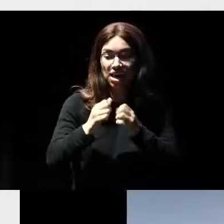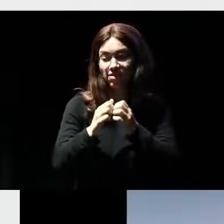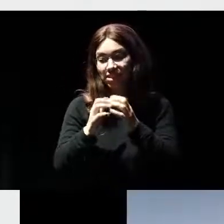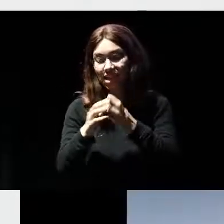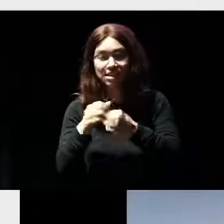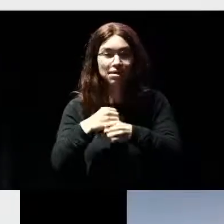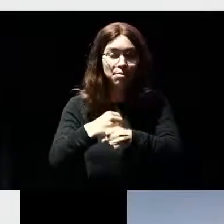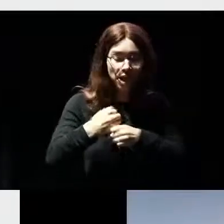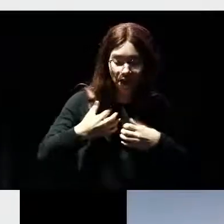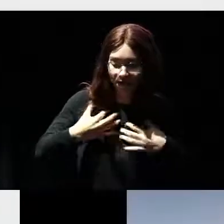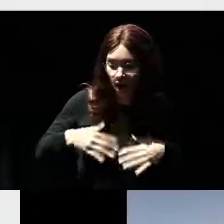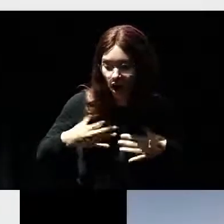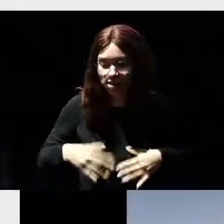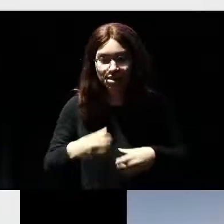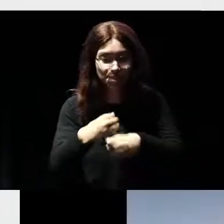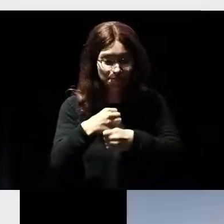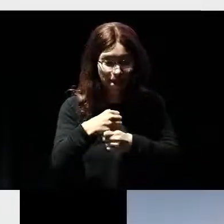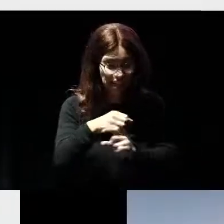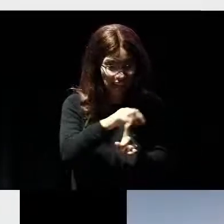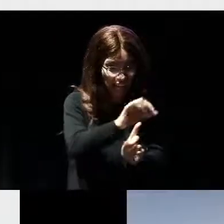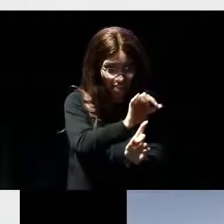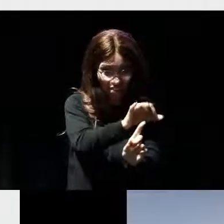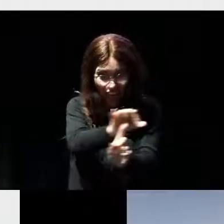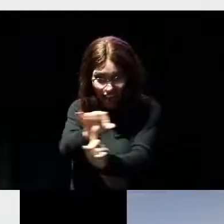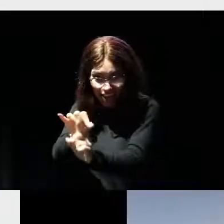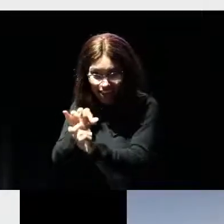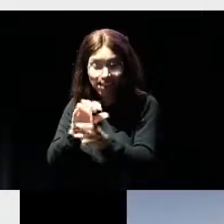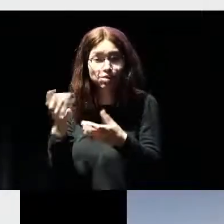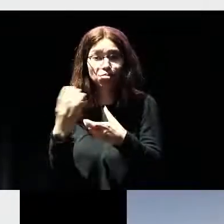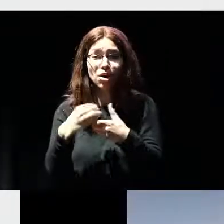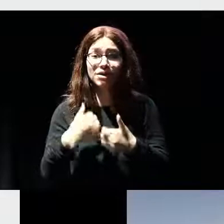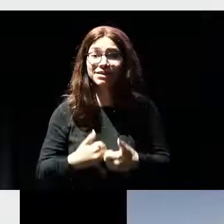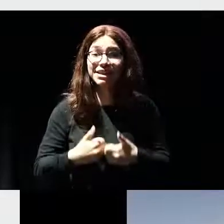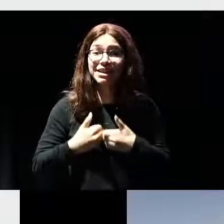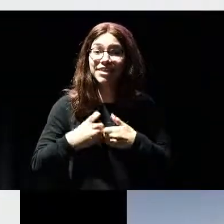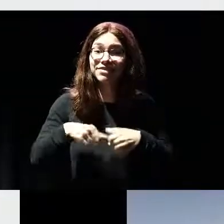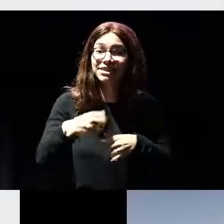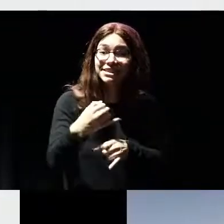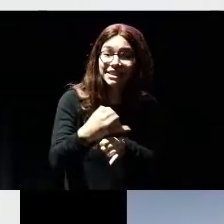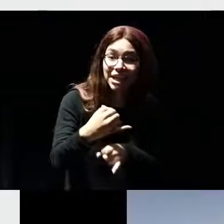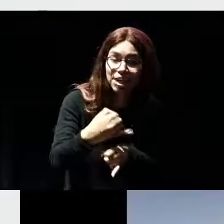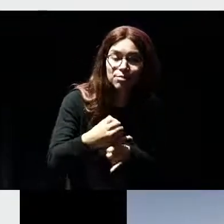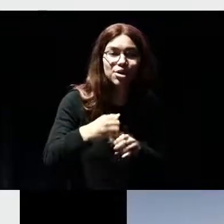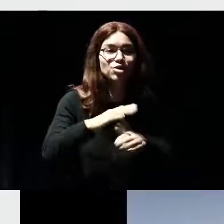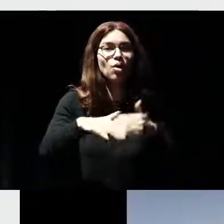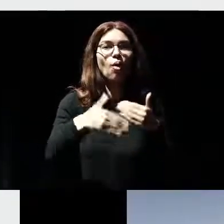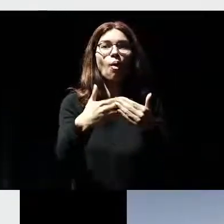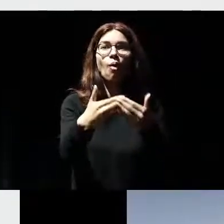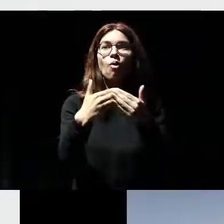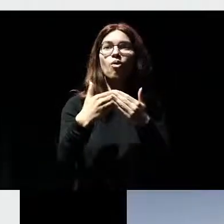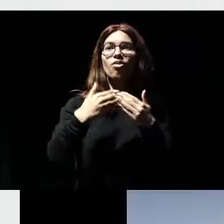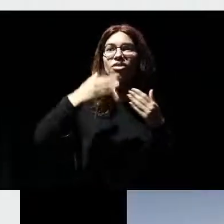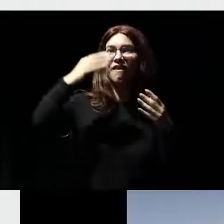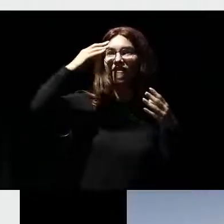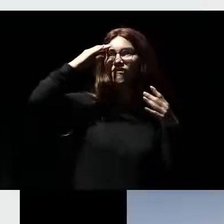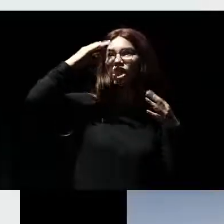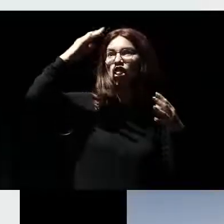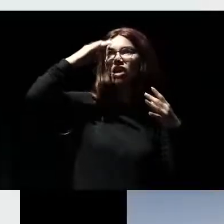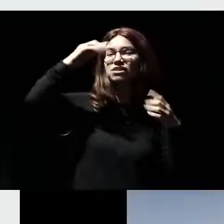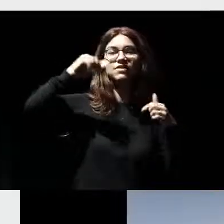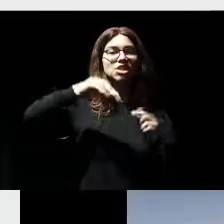of costumes are things that are part of the life of the campus. They're part of the pedagogical